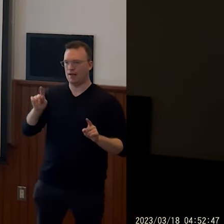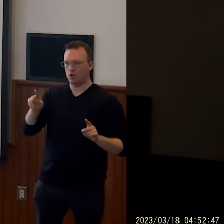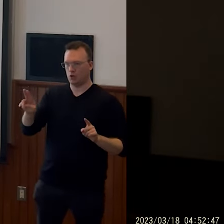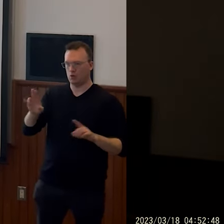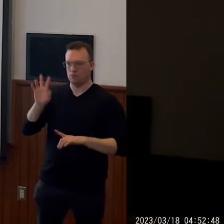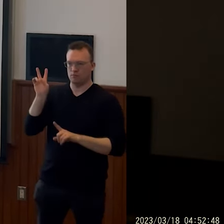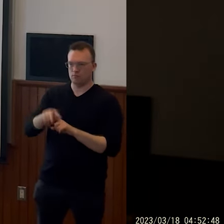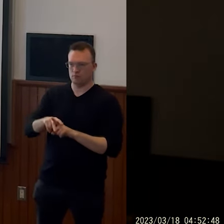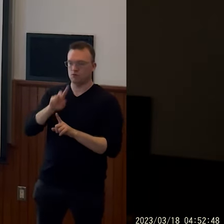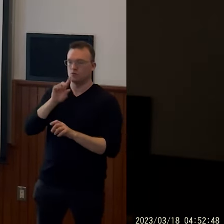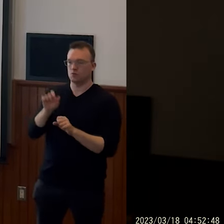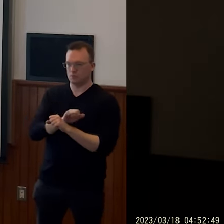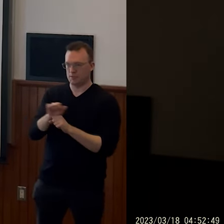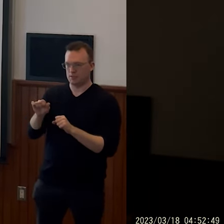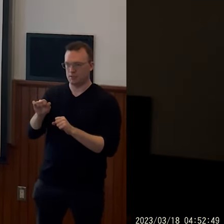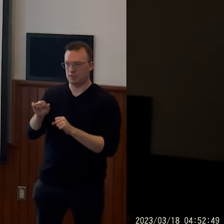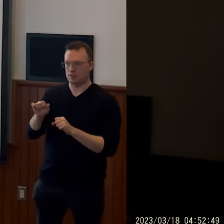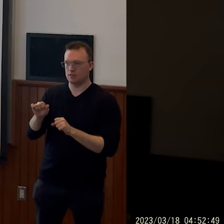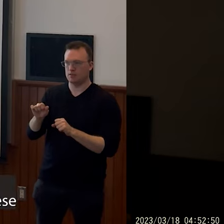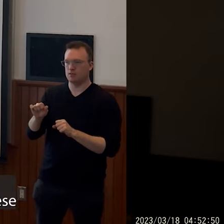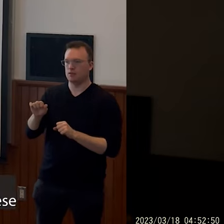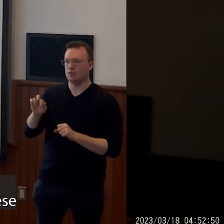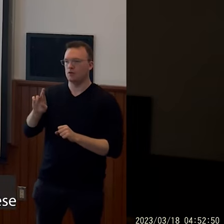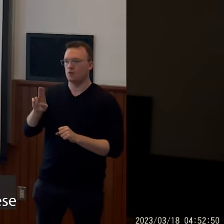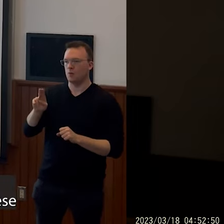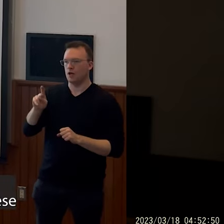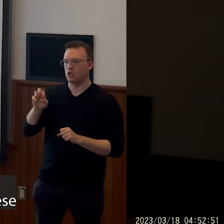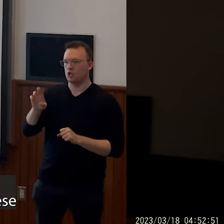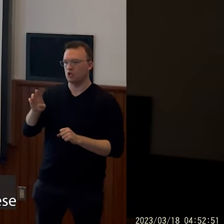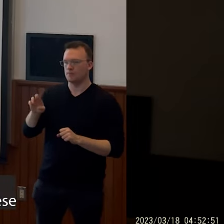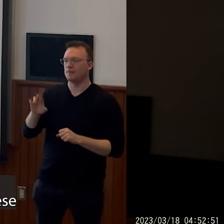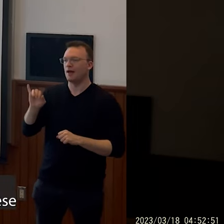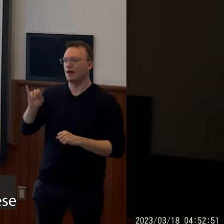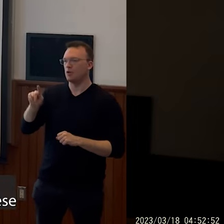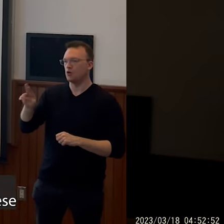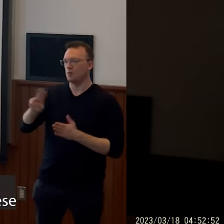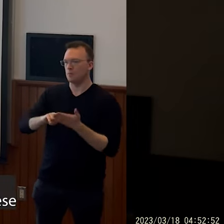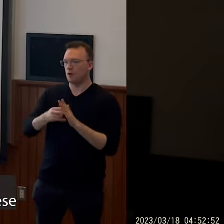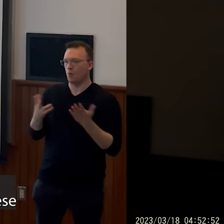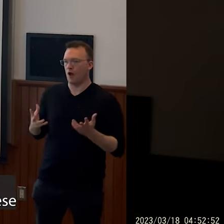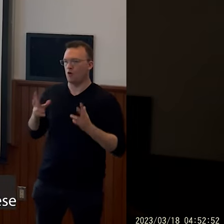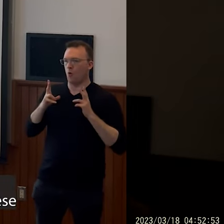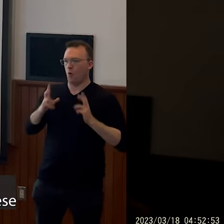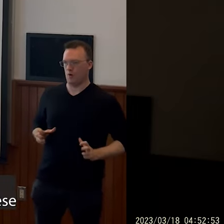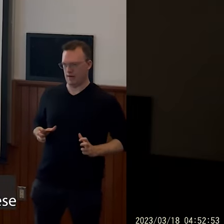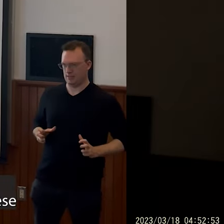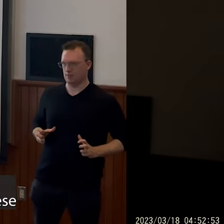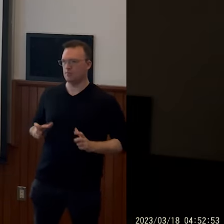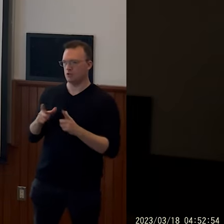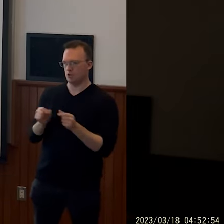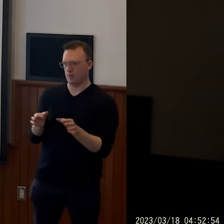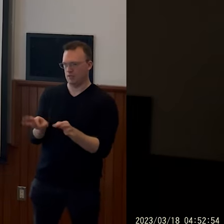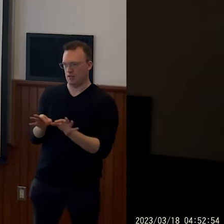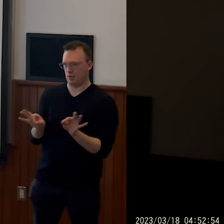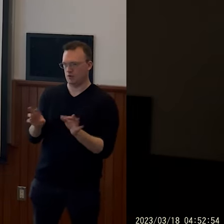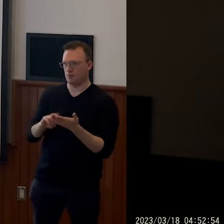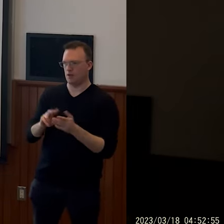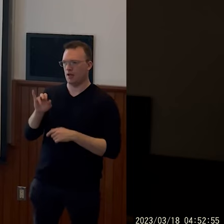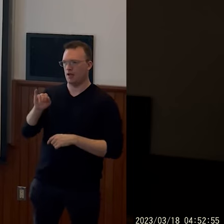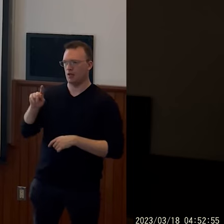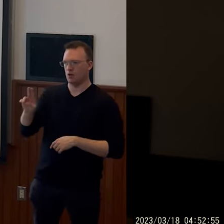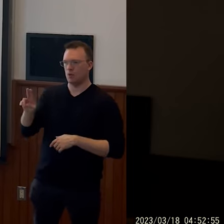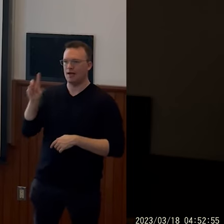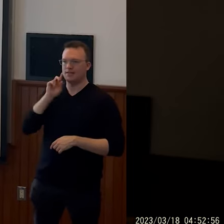employed a runner, which is the IKU actually means orgasm in Japanese. So IKU sounds more